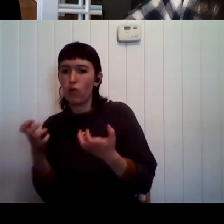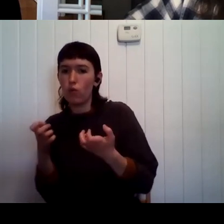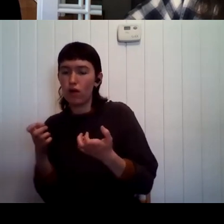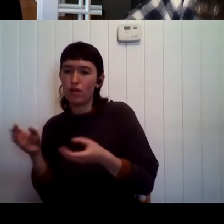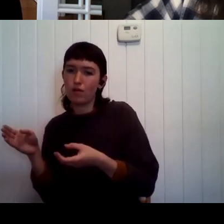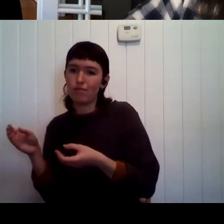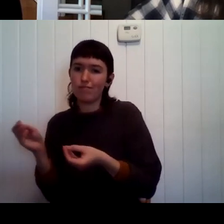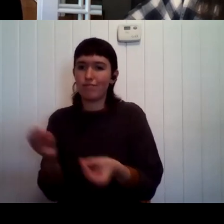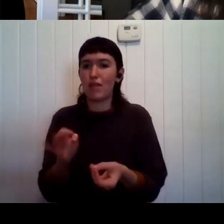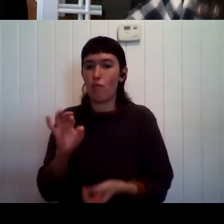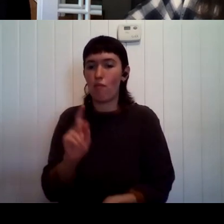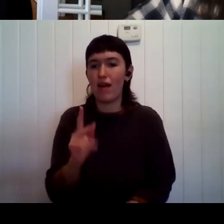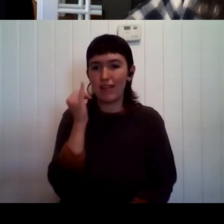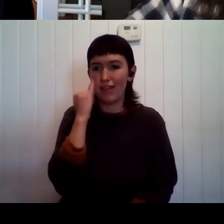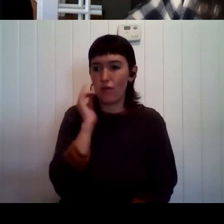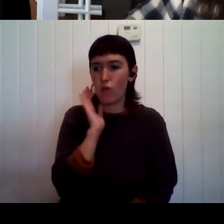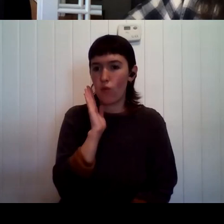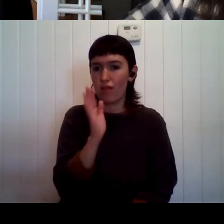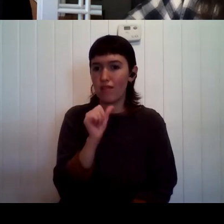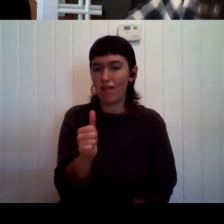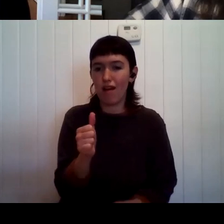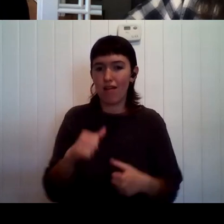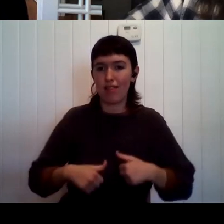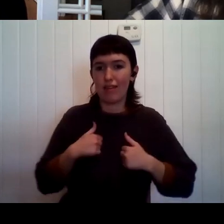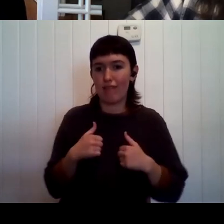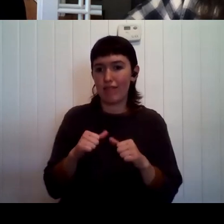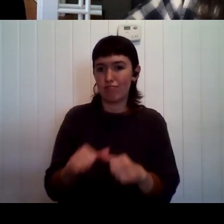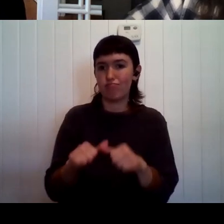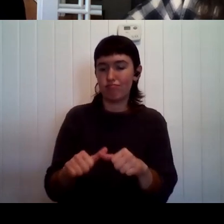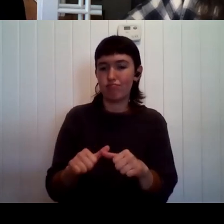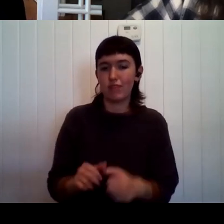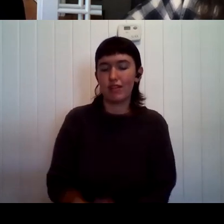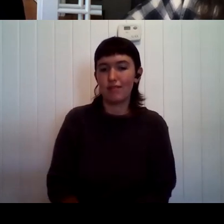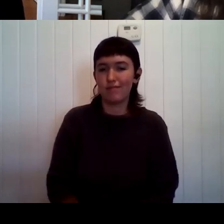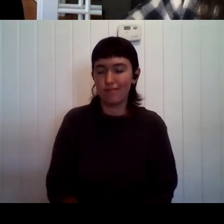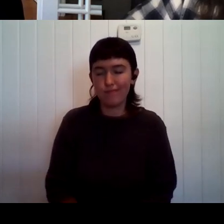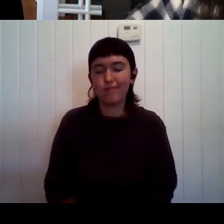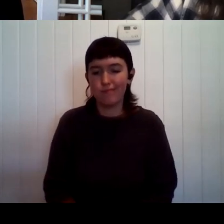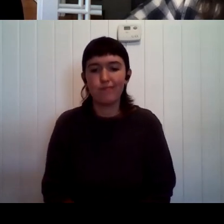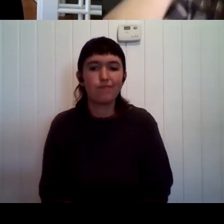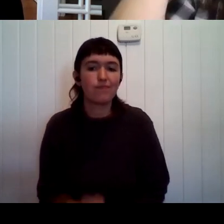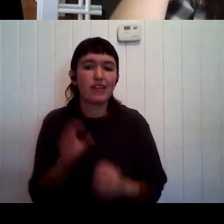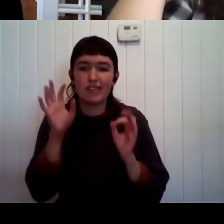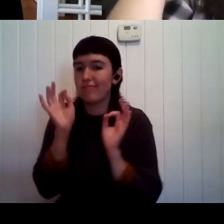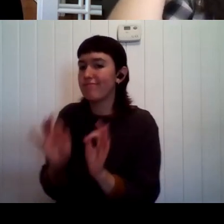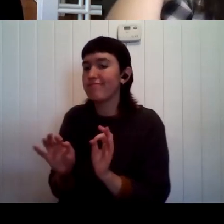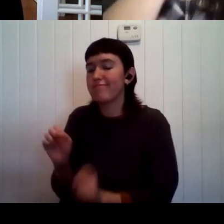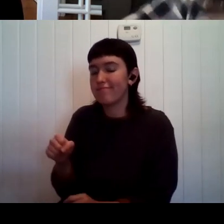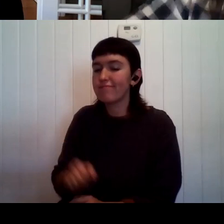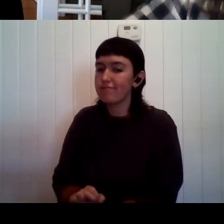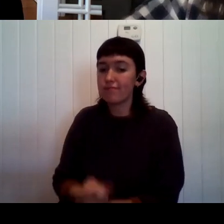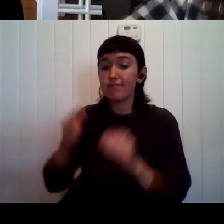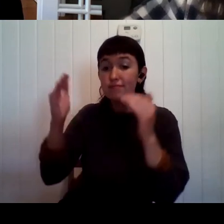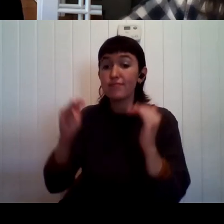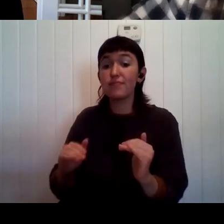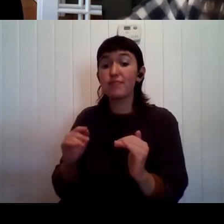survive? Right. You see what I mean? It opens up a lot of questions there. For sure. This is a question from HR. I